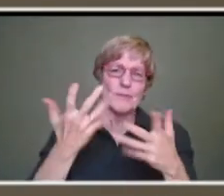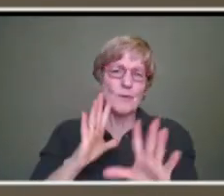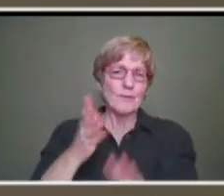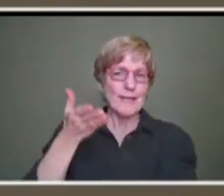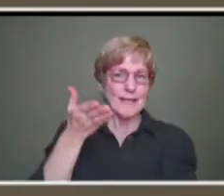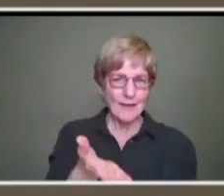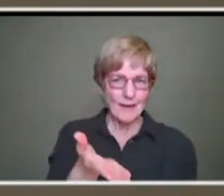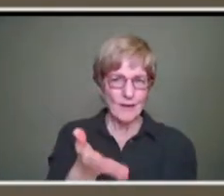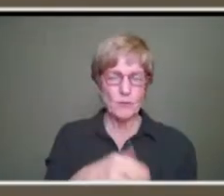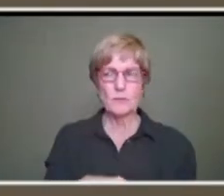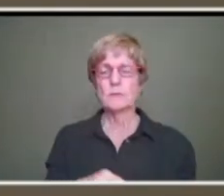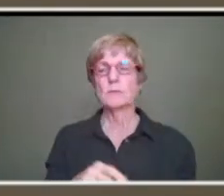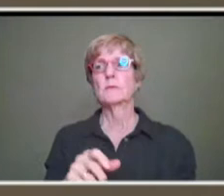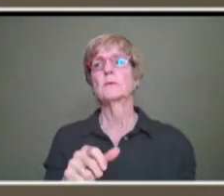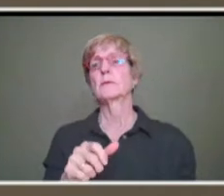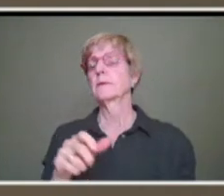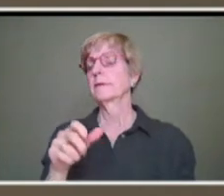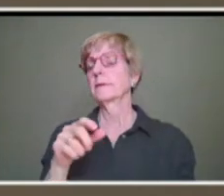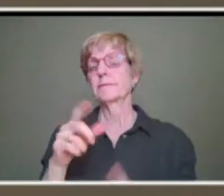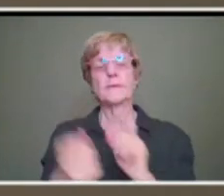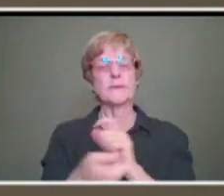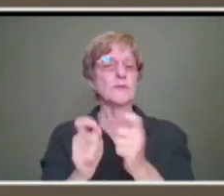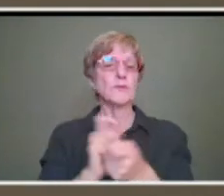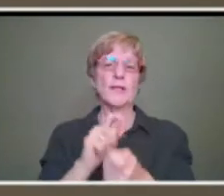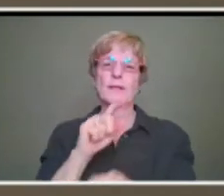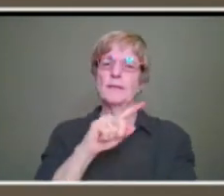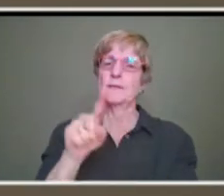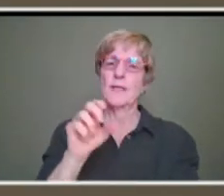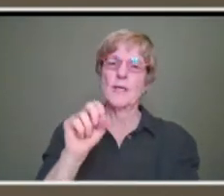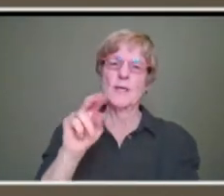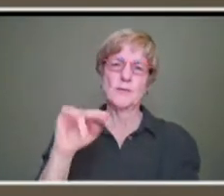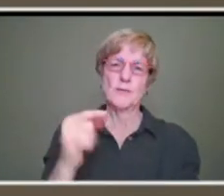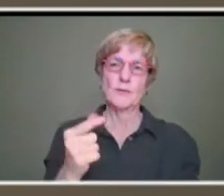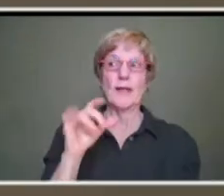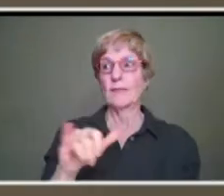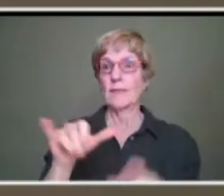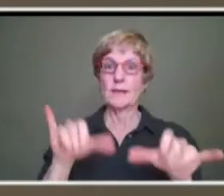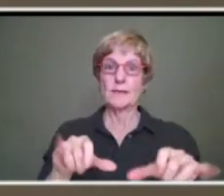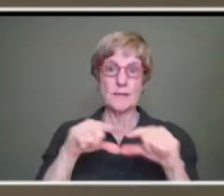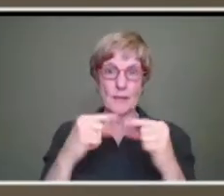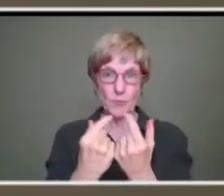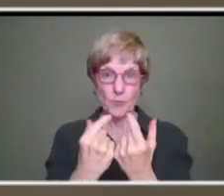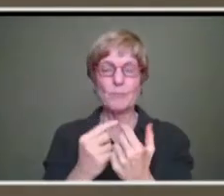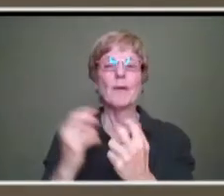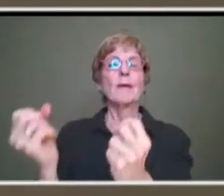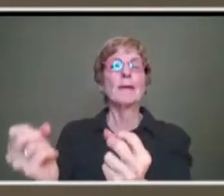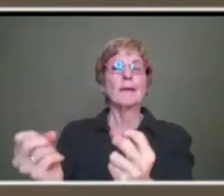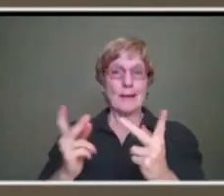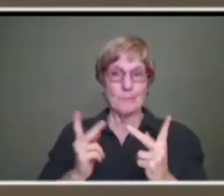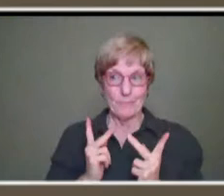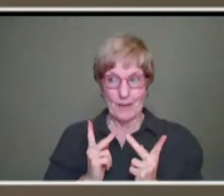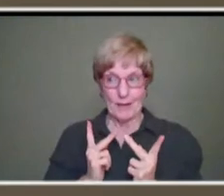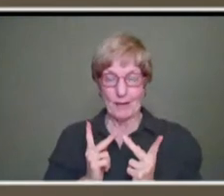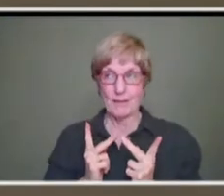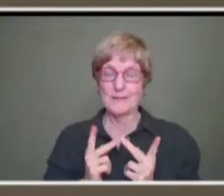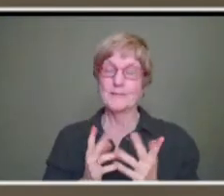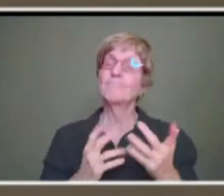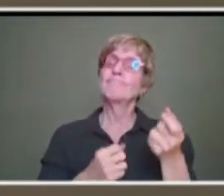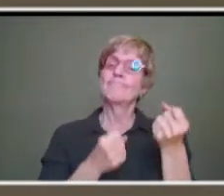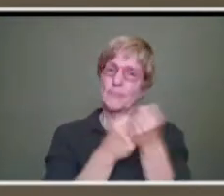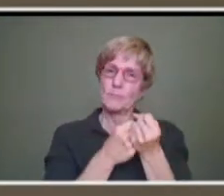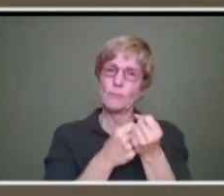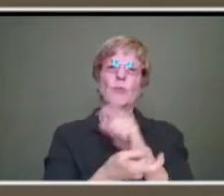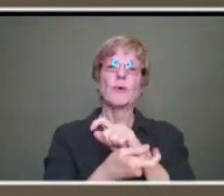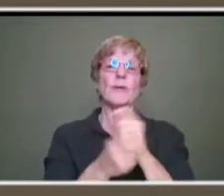very controversial rezoning there and that same organized group came back to us actually supportive of this